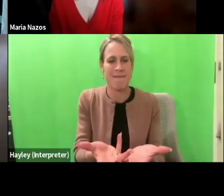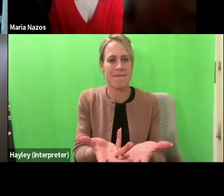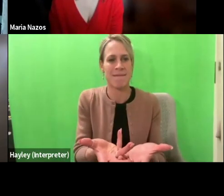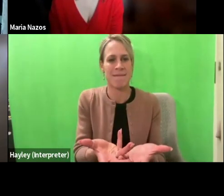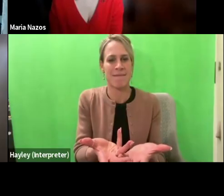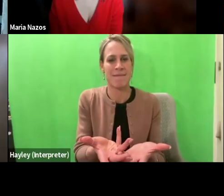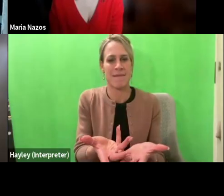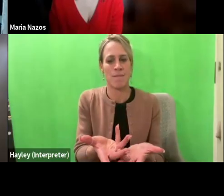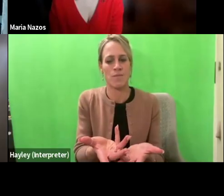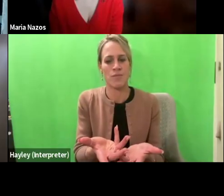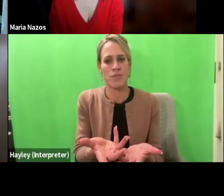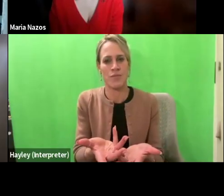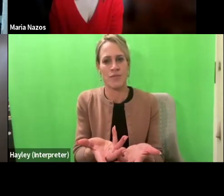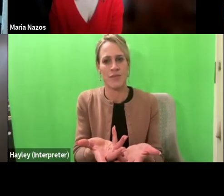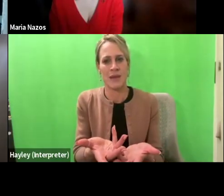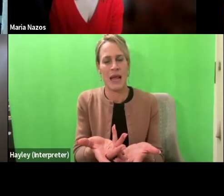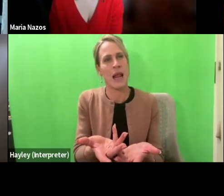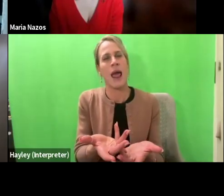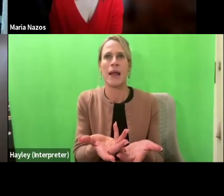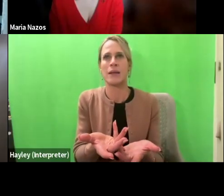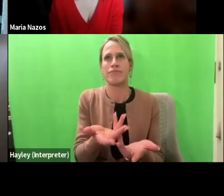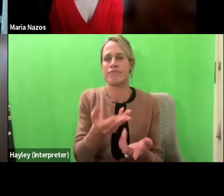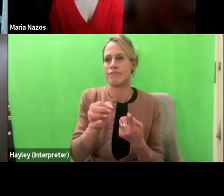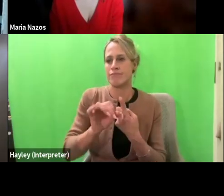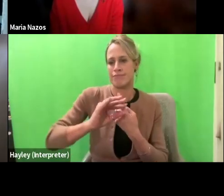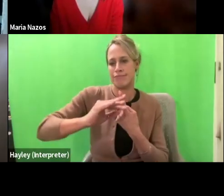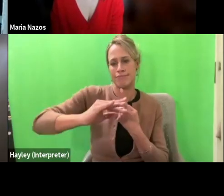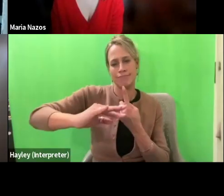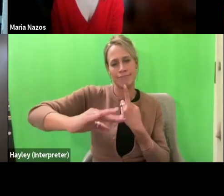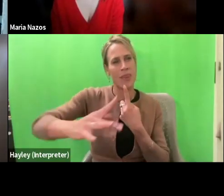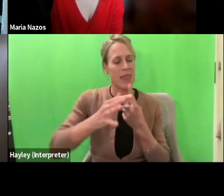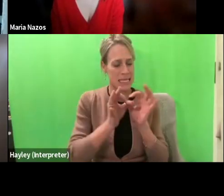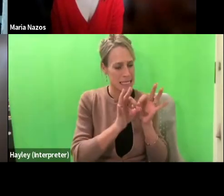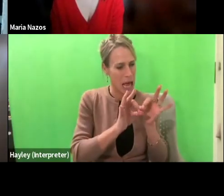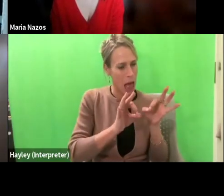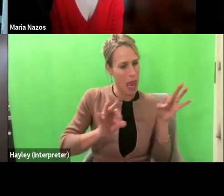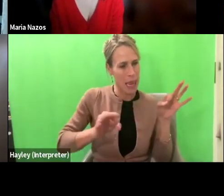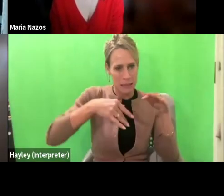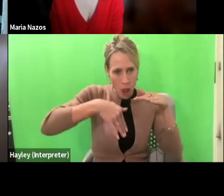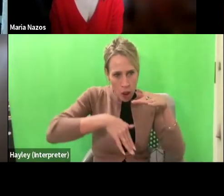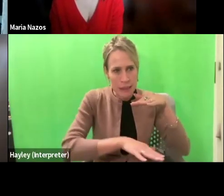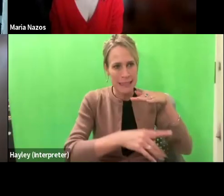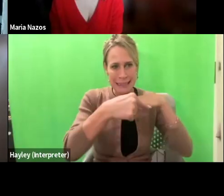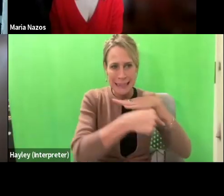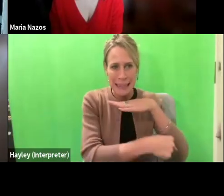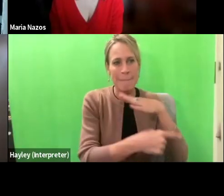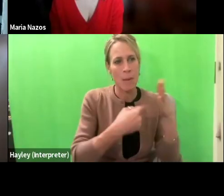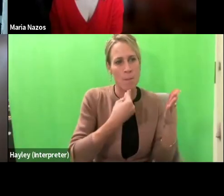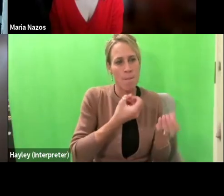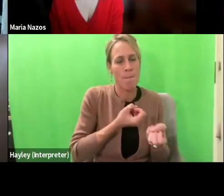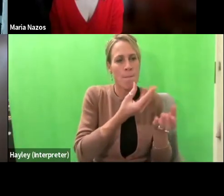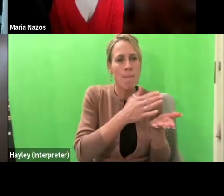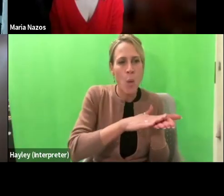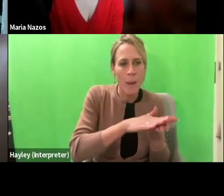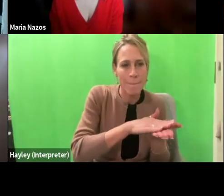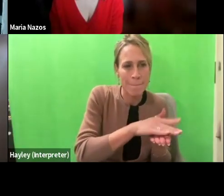or try to transmit, let's say, the silence of the poem. I mean, you read the poem and then you